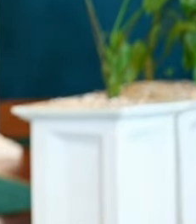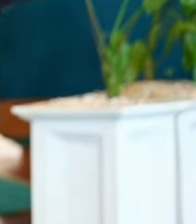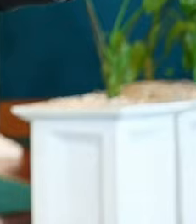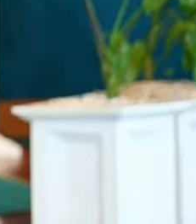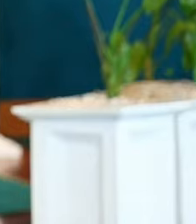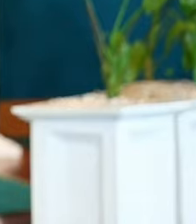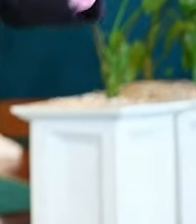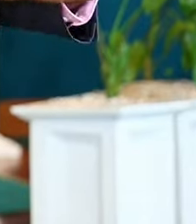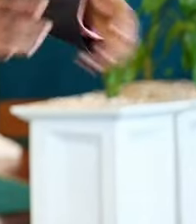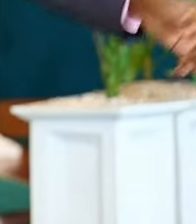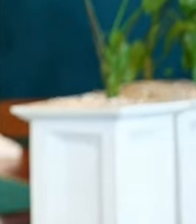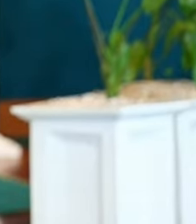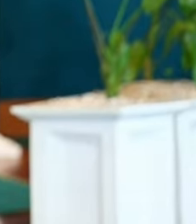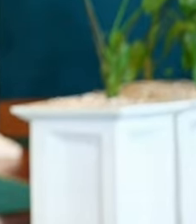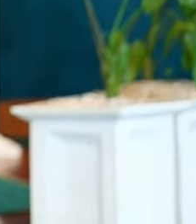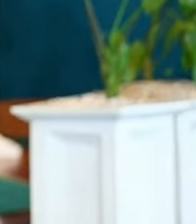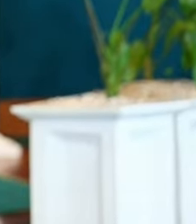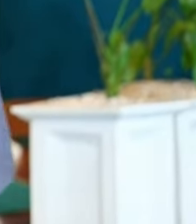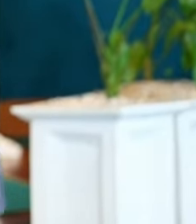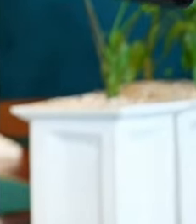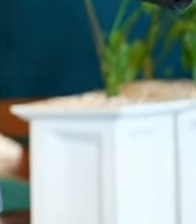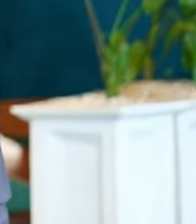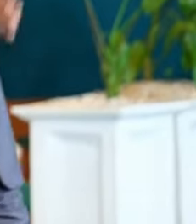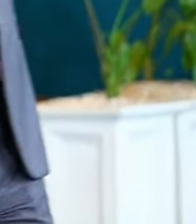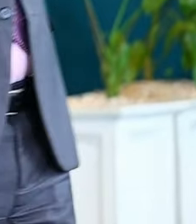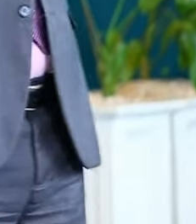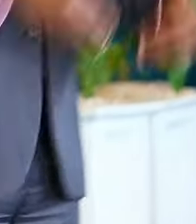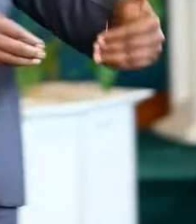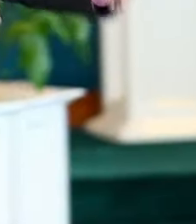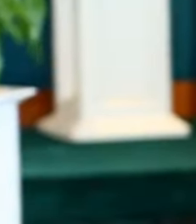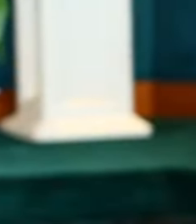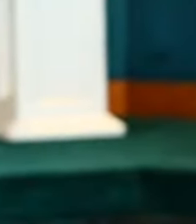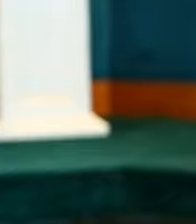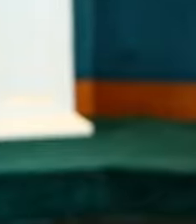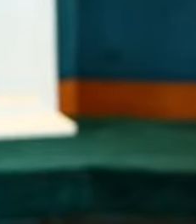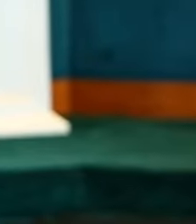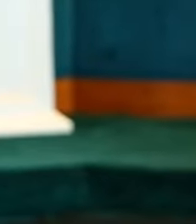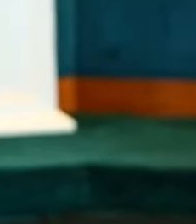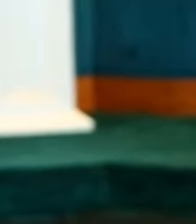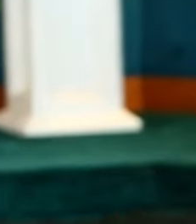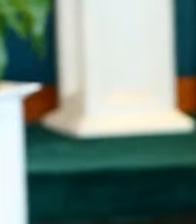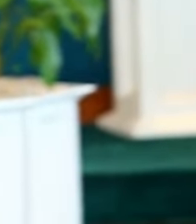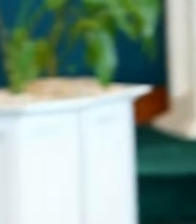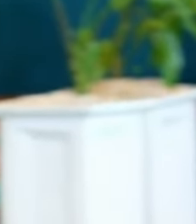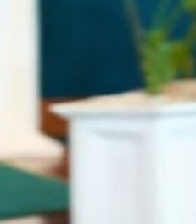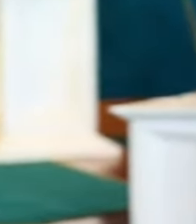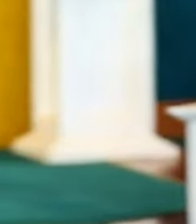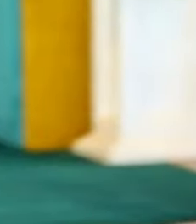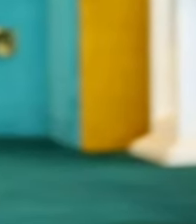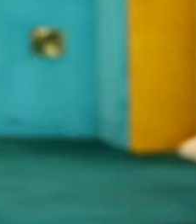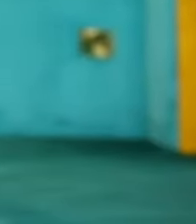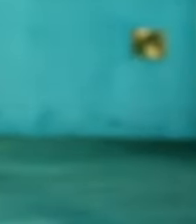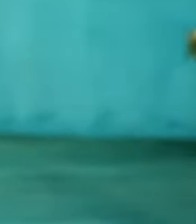how gracious God is by sending his son, by coming into our realm so that